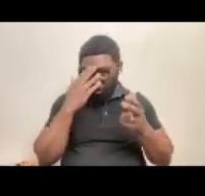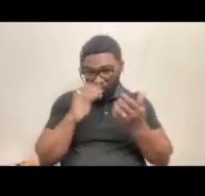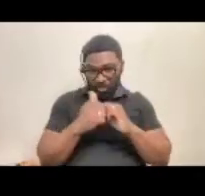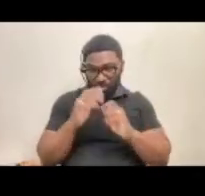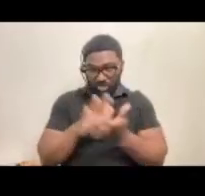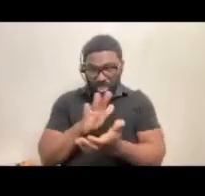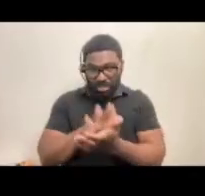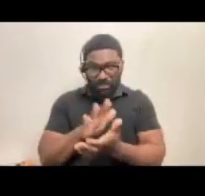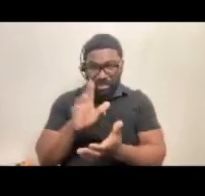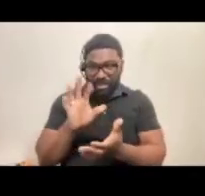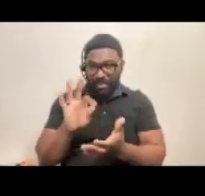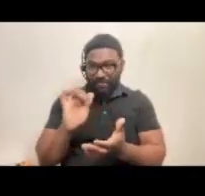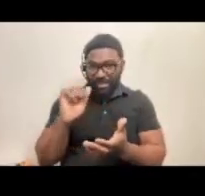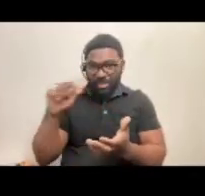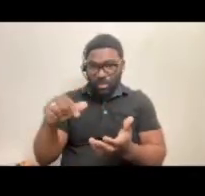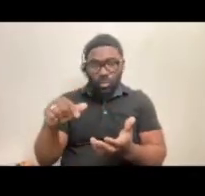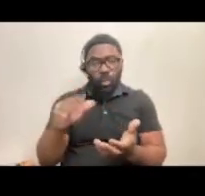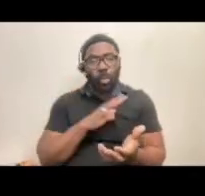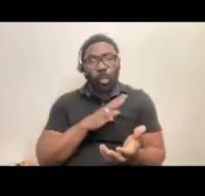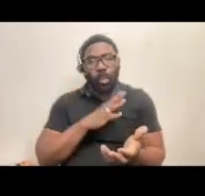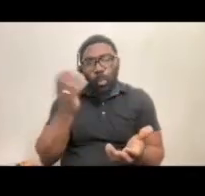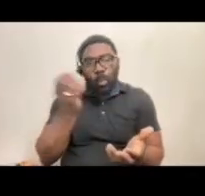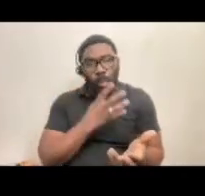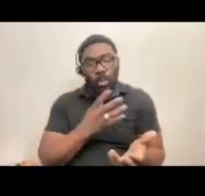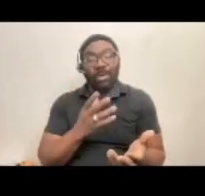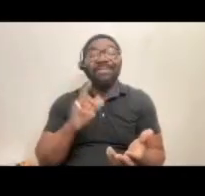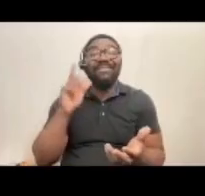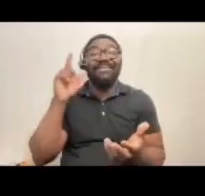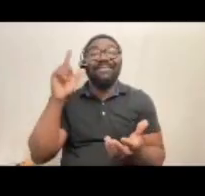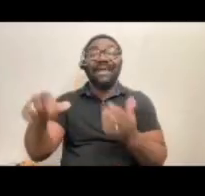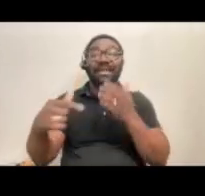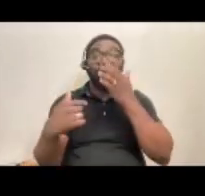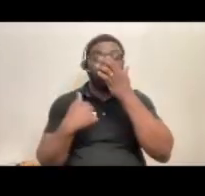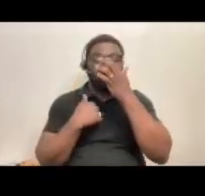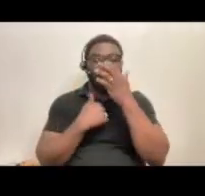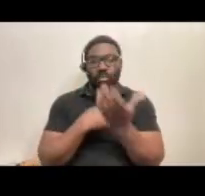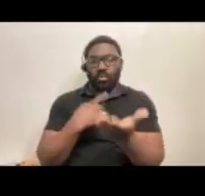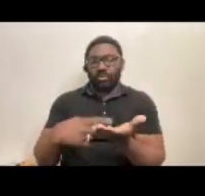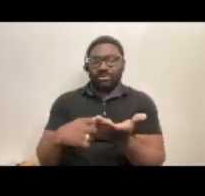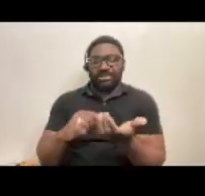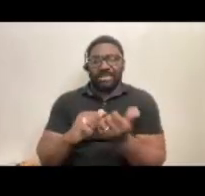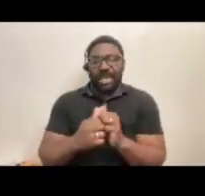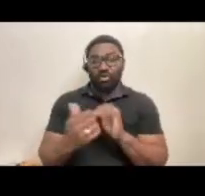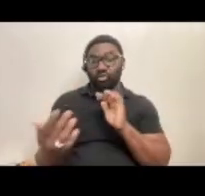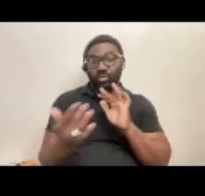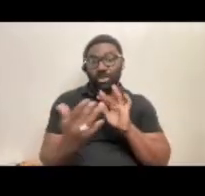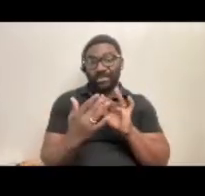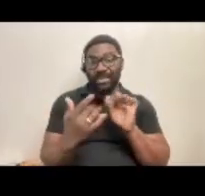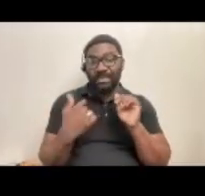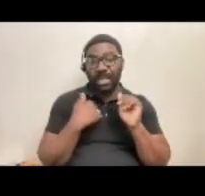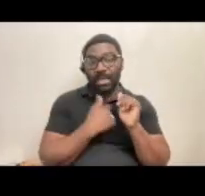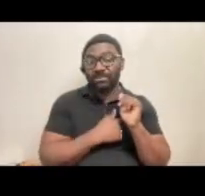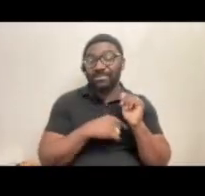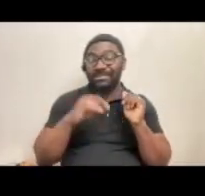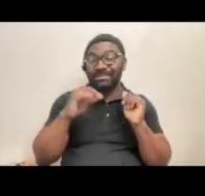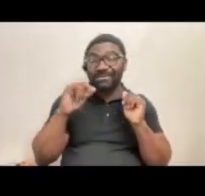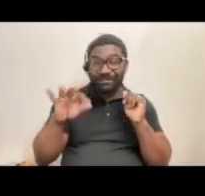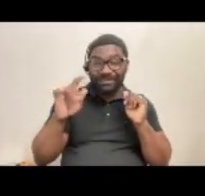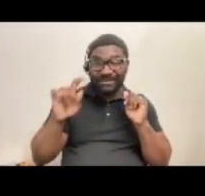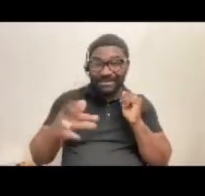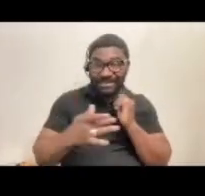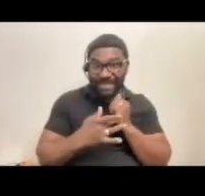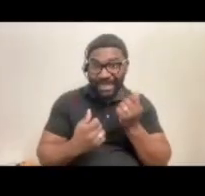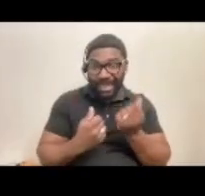we're creating in their context. So a little bit later on, we'll talk a little bit about how to get in touch with us and let us know if you need a little bit of